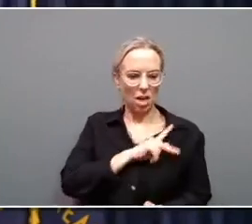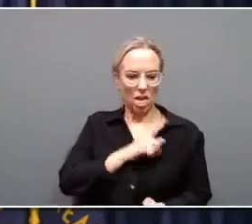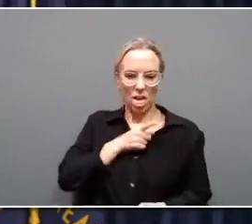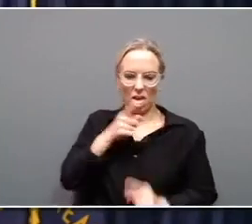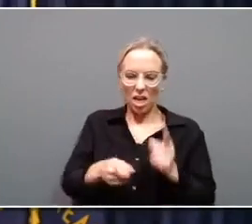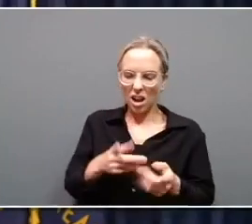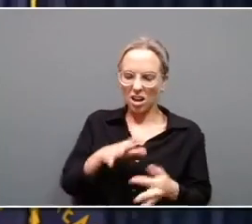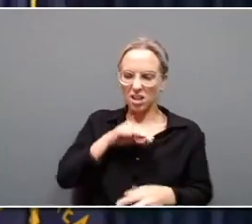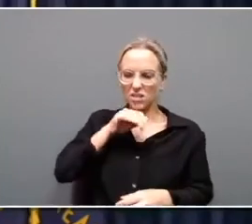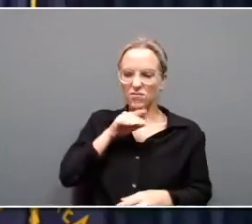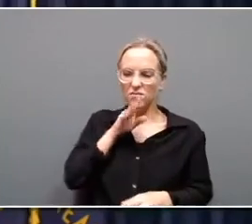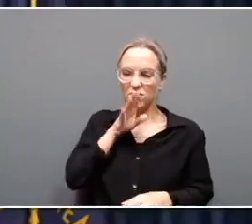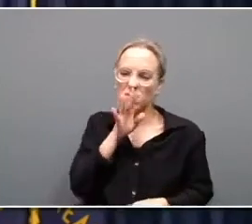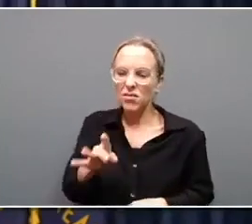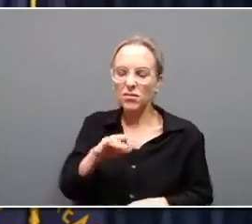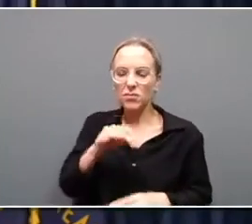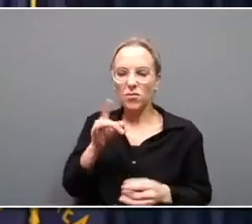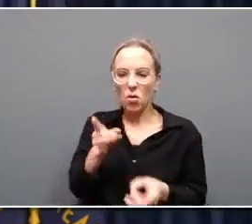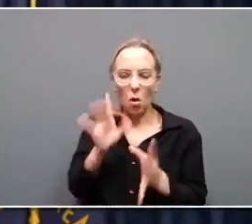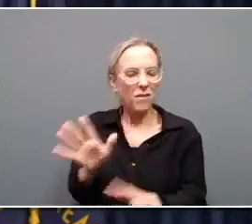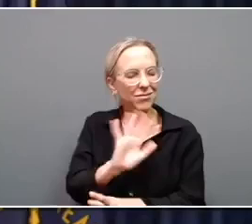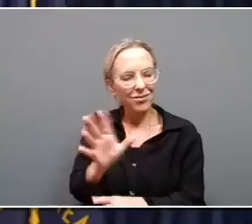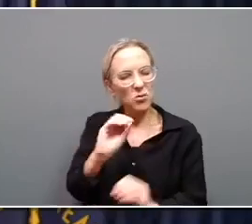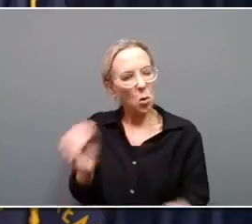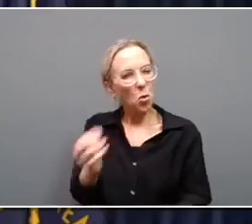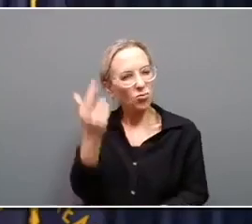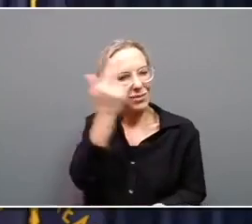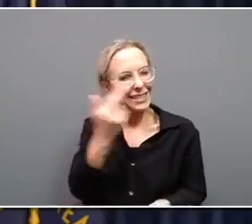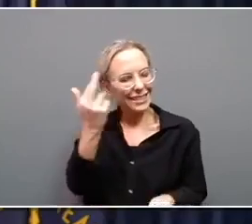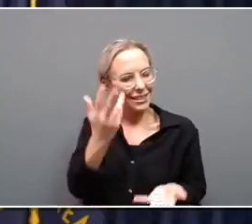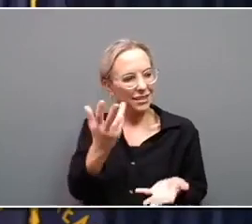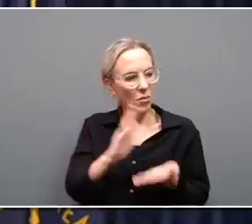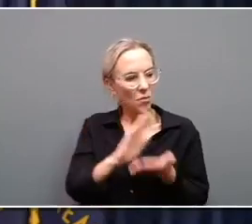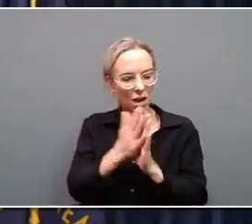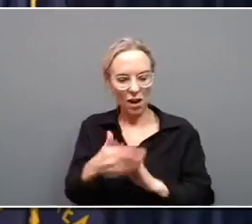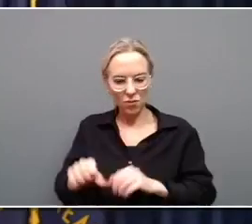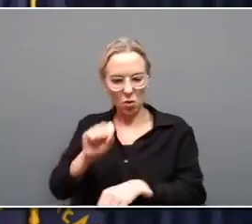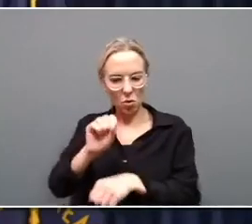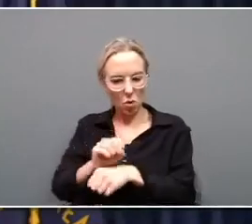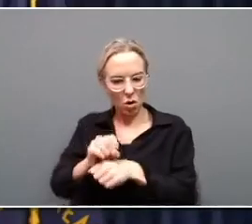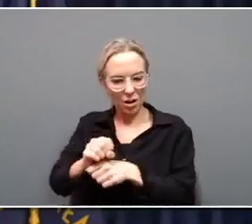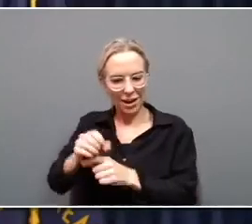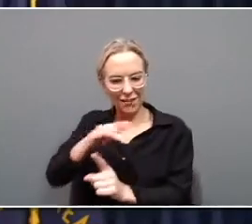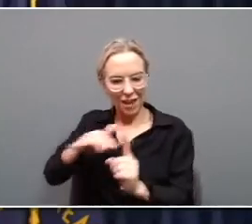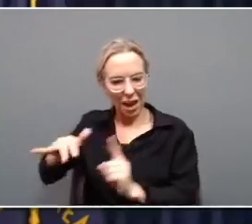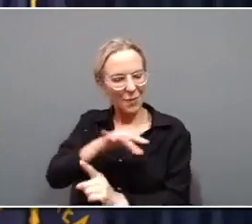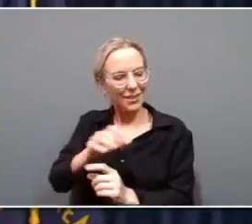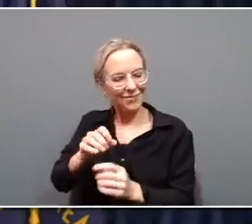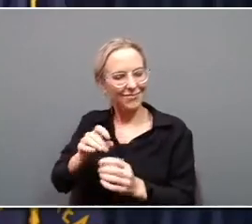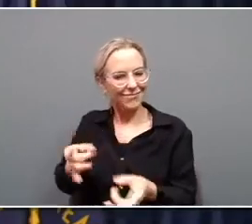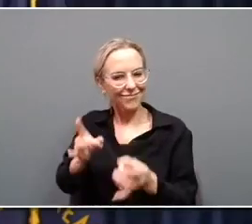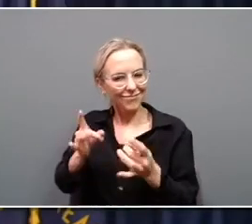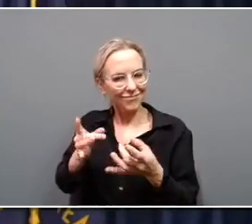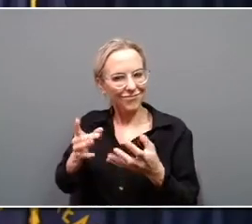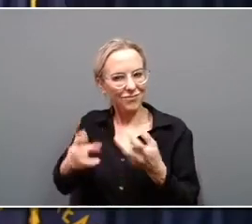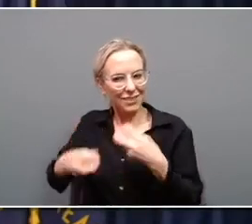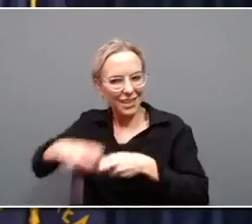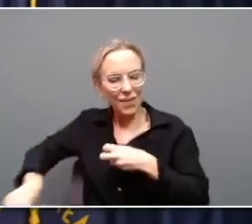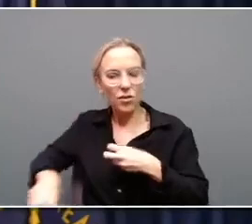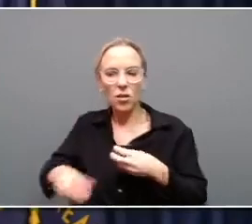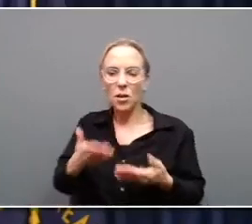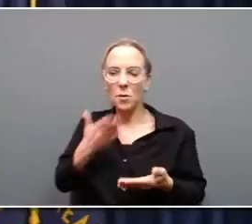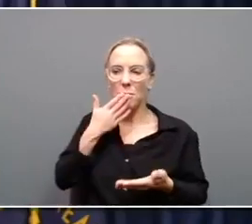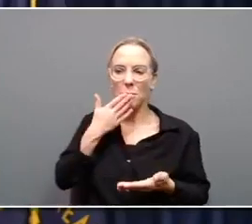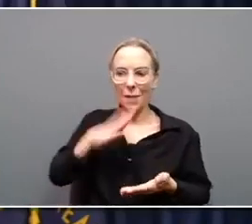There's no reason for it. It makes the work environment that much more difficult, and it sets a really bad example for our kids. I mean, we're going